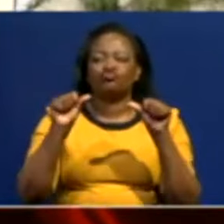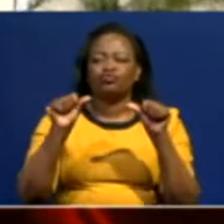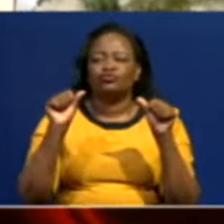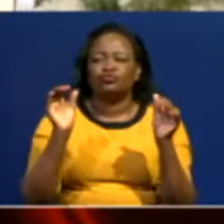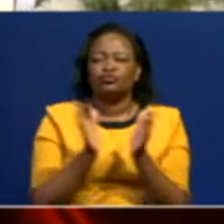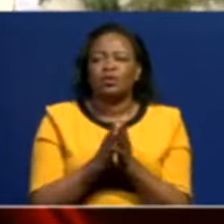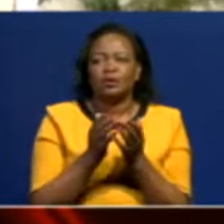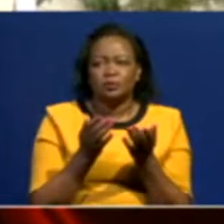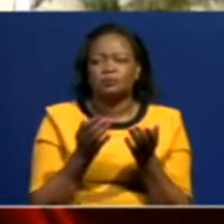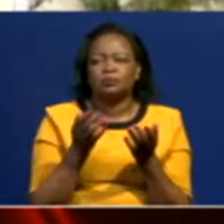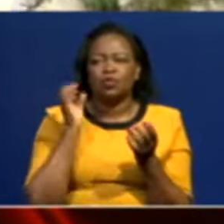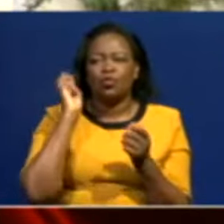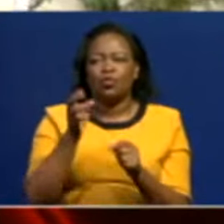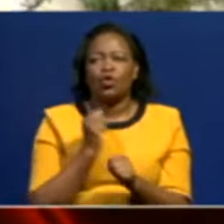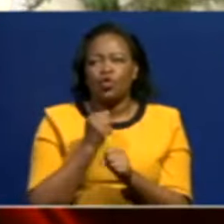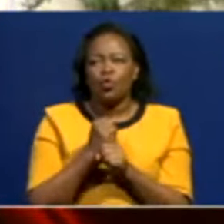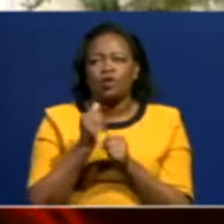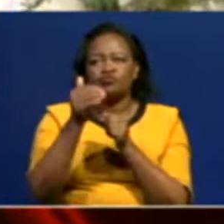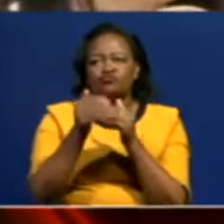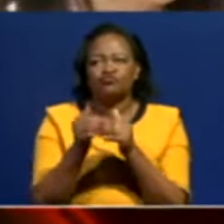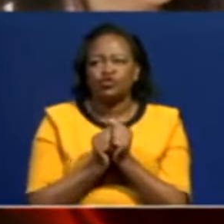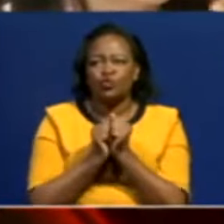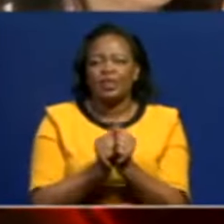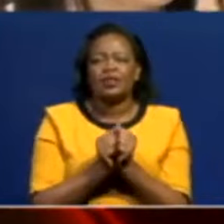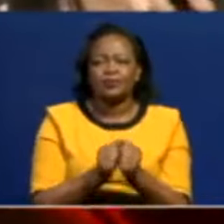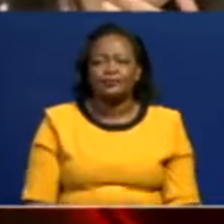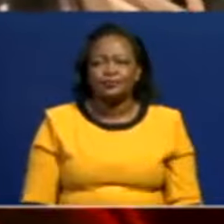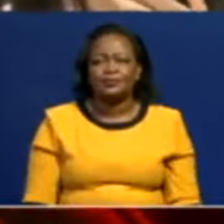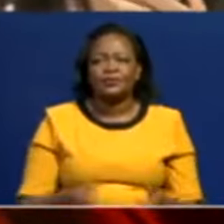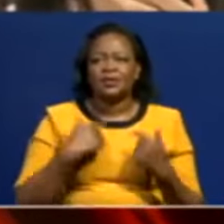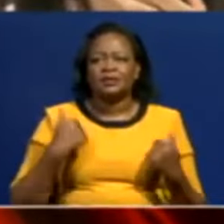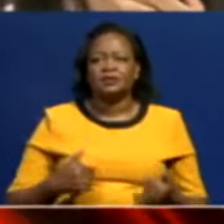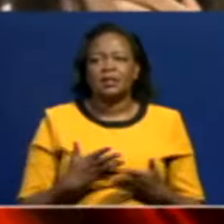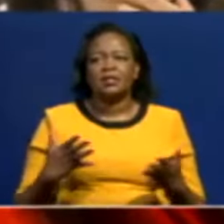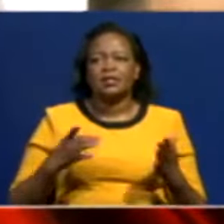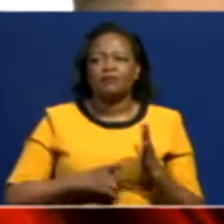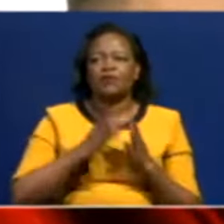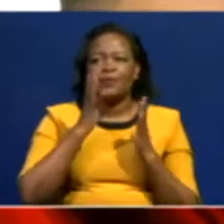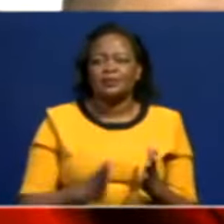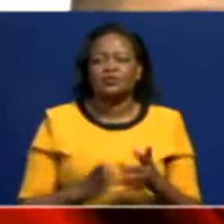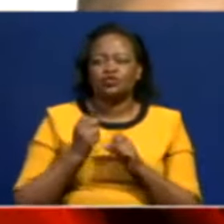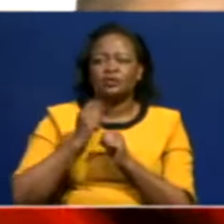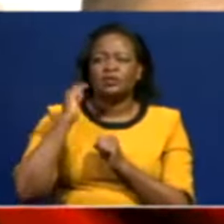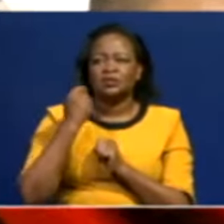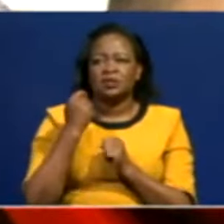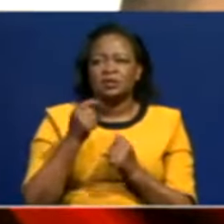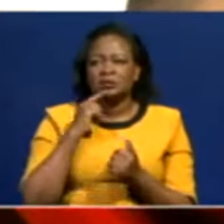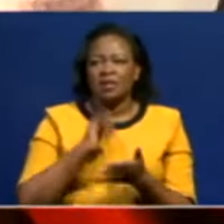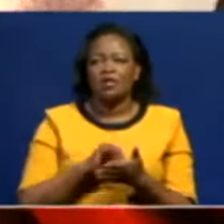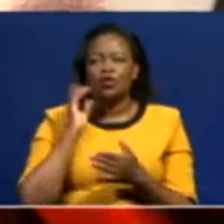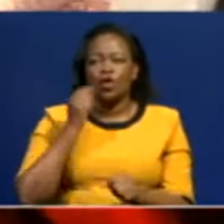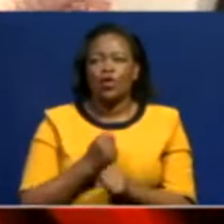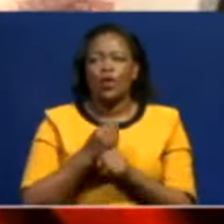now to work closely together. Chinese Property Developers Association Kenya chapter says it will also work